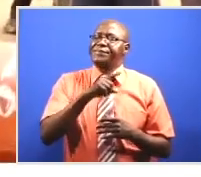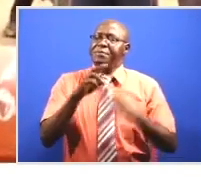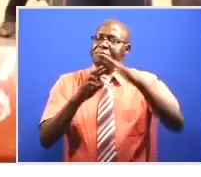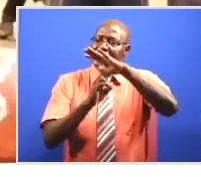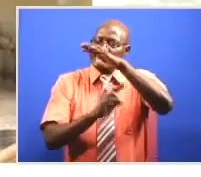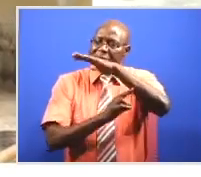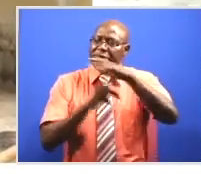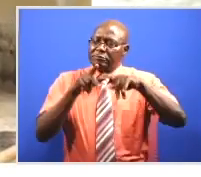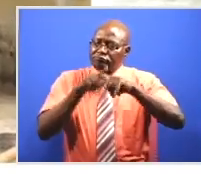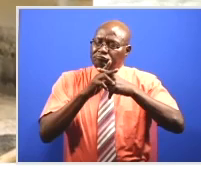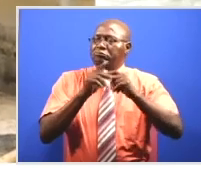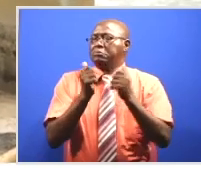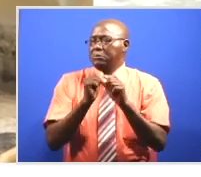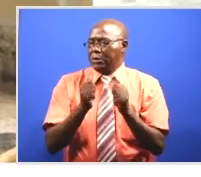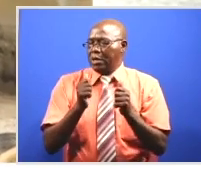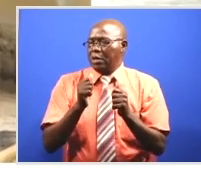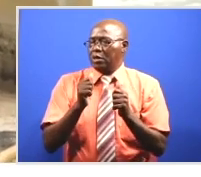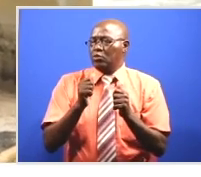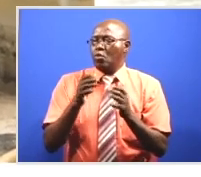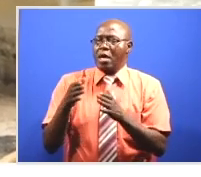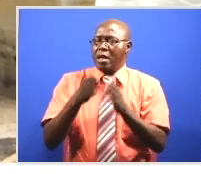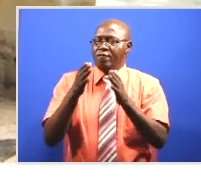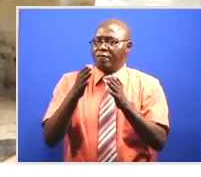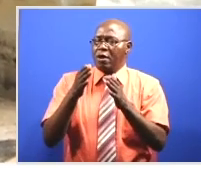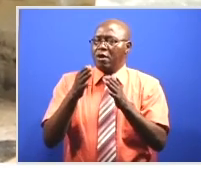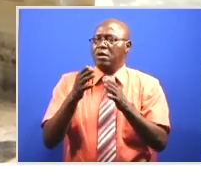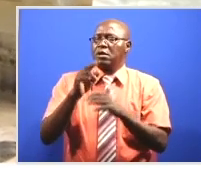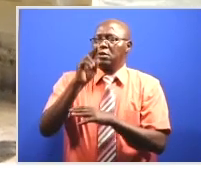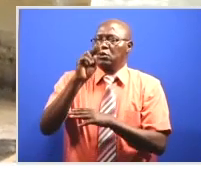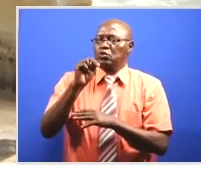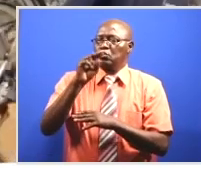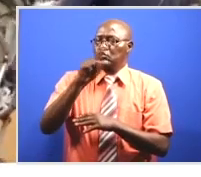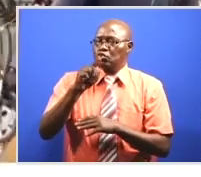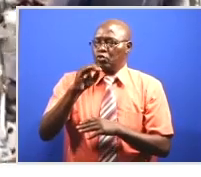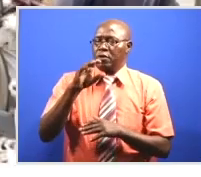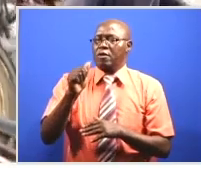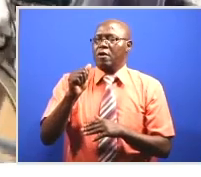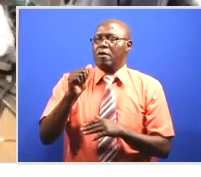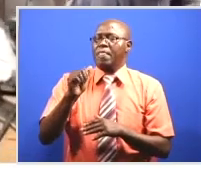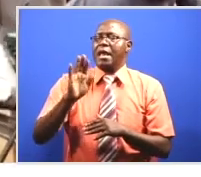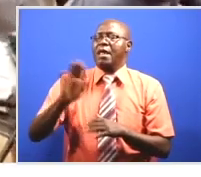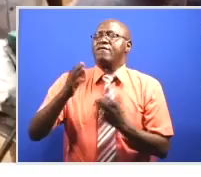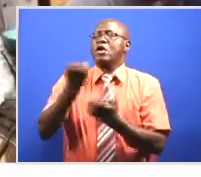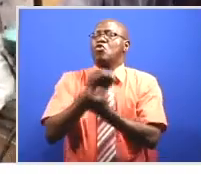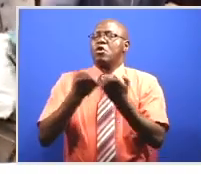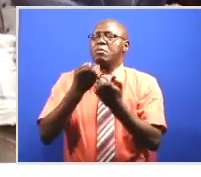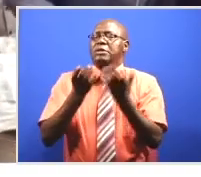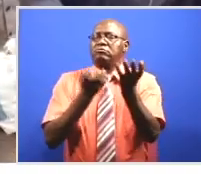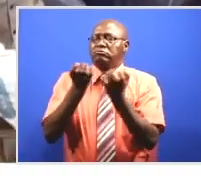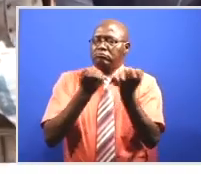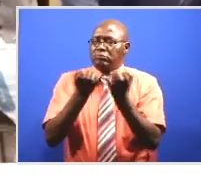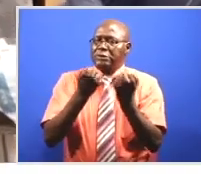the Nzoia River, saying that the incomplete bridge has led to the collapse of the economy in the area, as trading centers such as